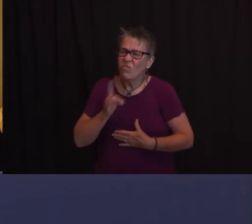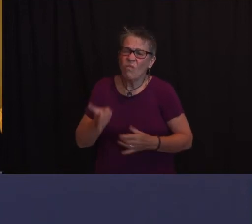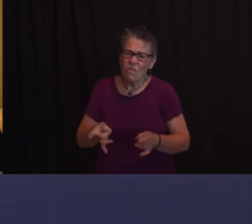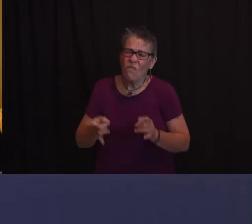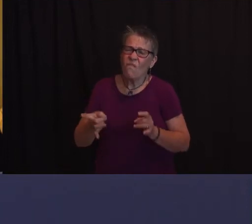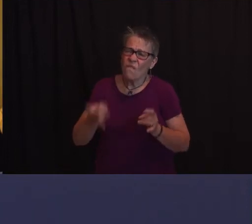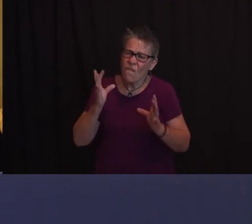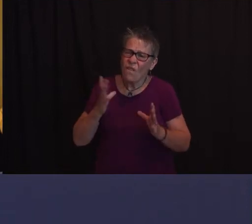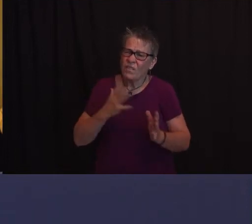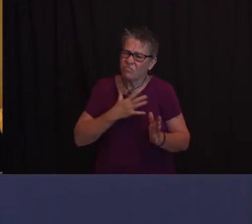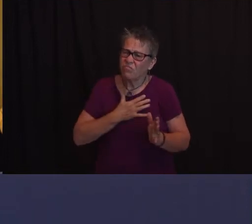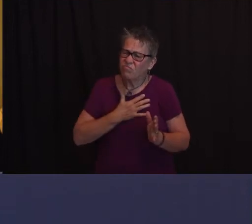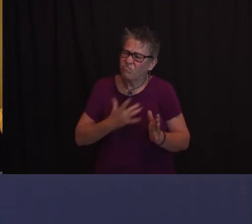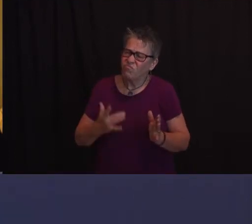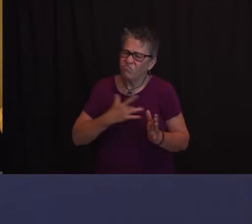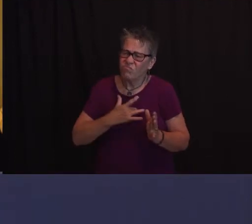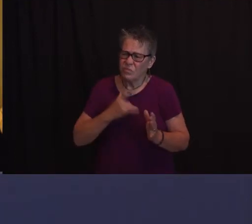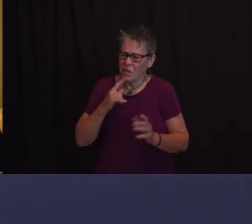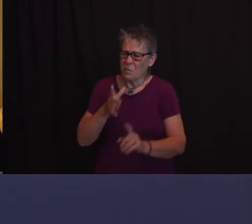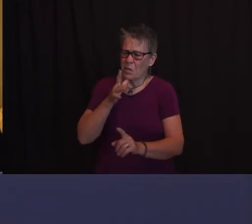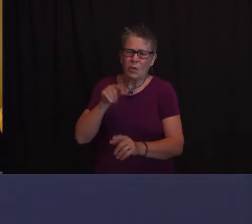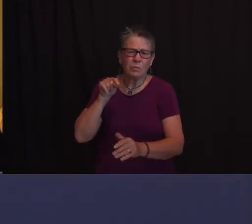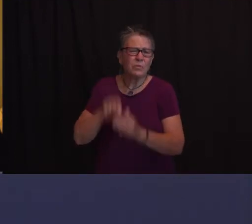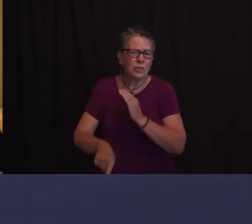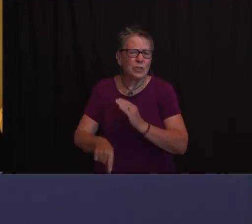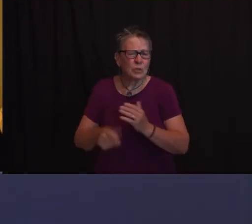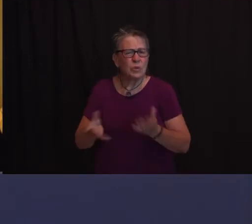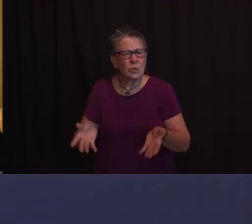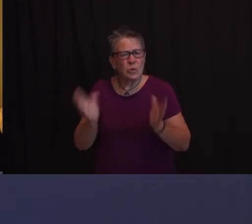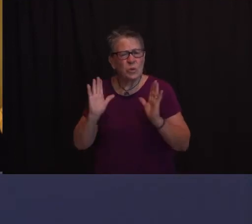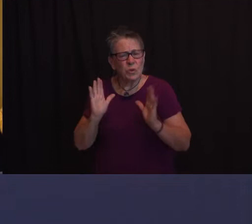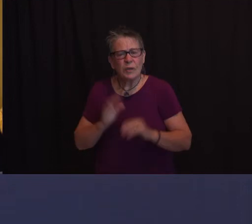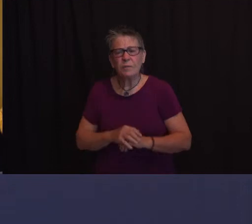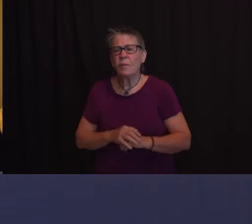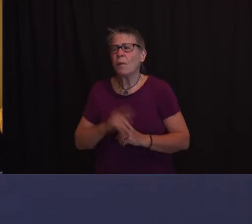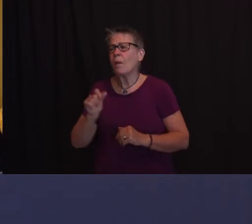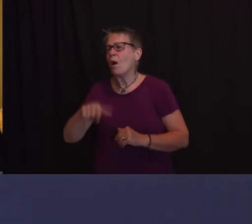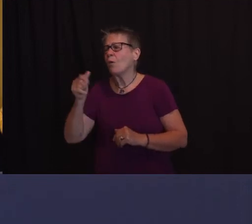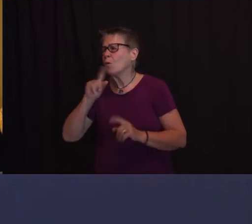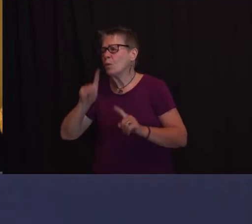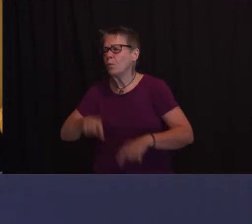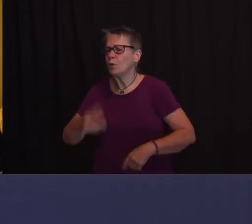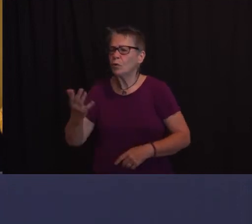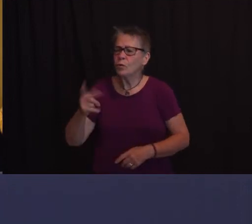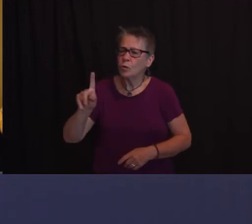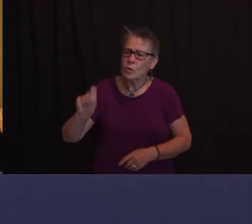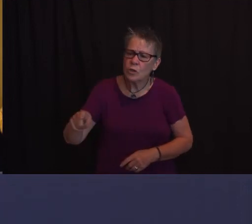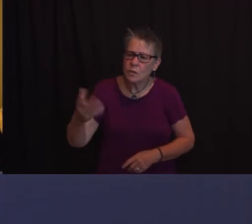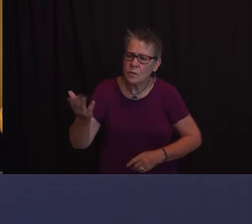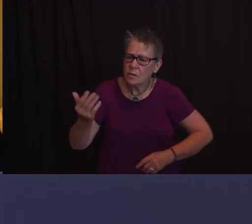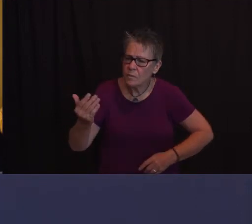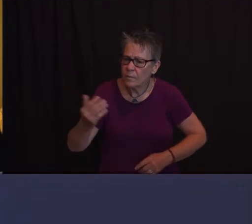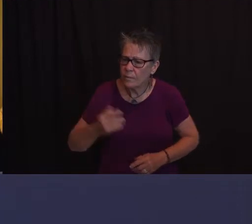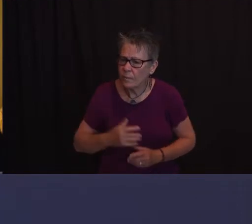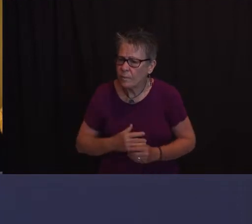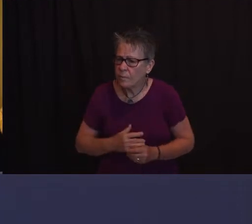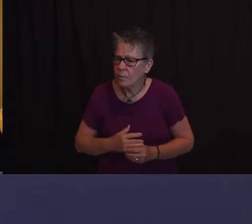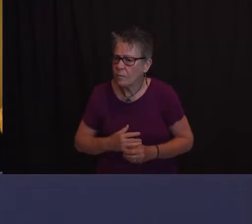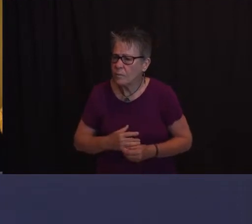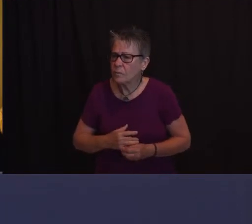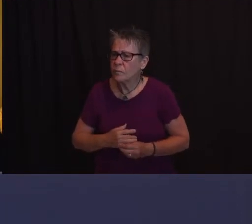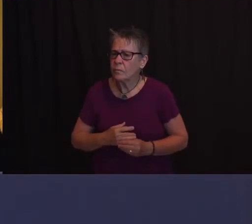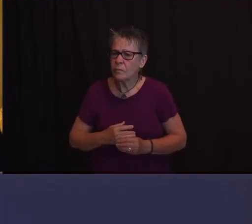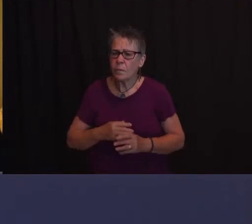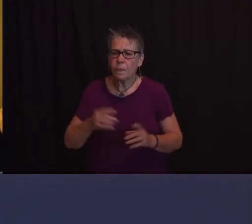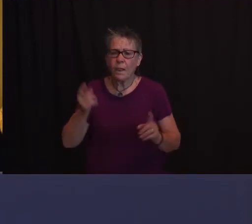afternoon. Sorry, one sec. For Commissioner Persicilli and Dr. Tan, what are you seeing in terms of respiratory